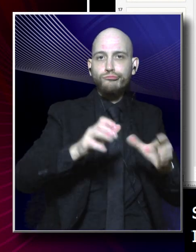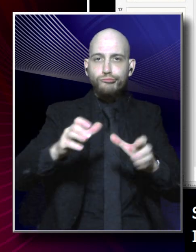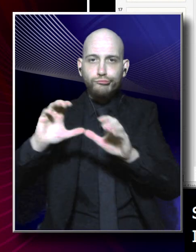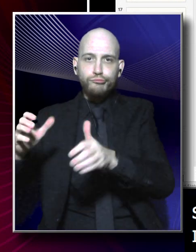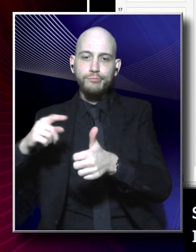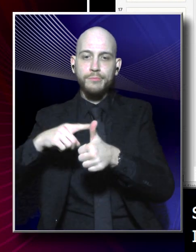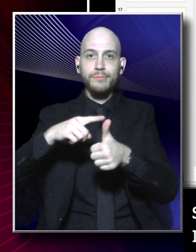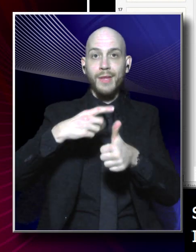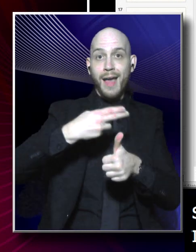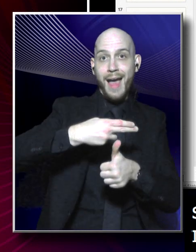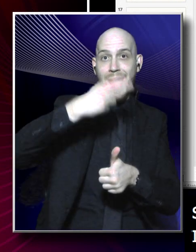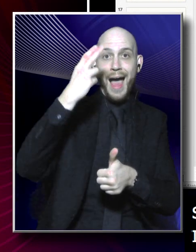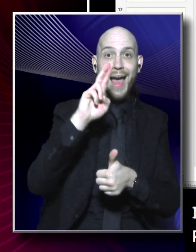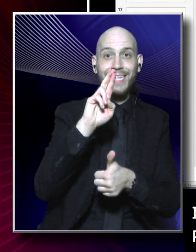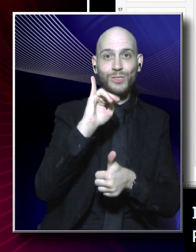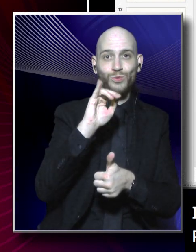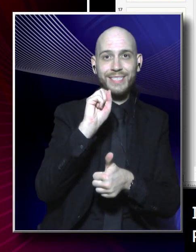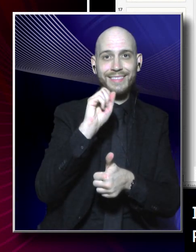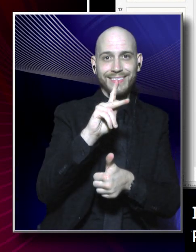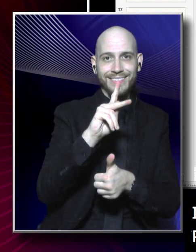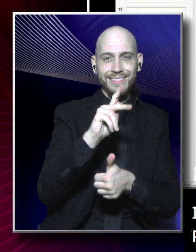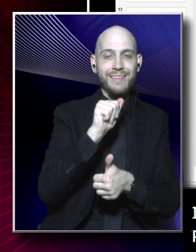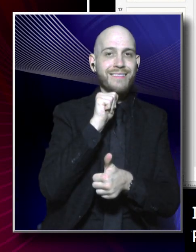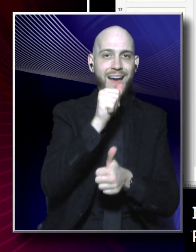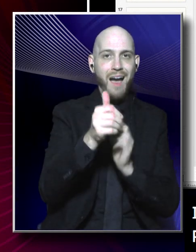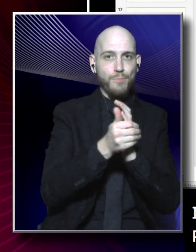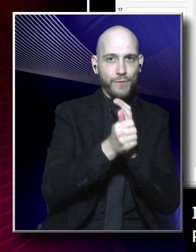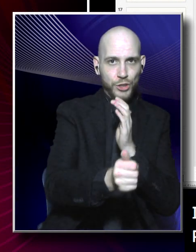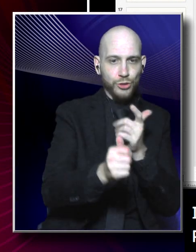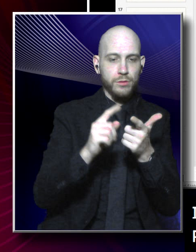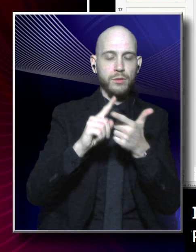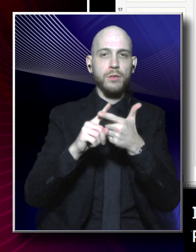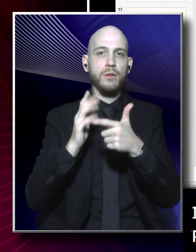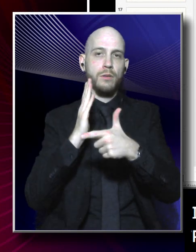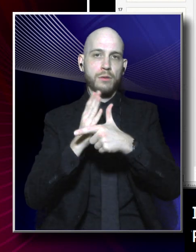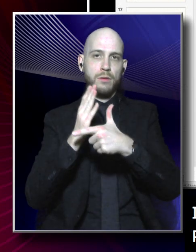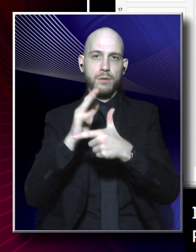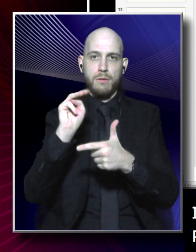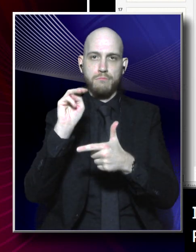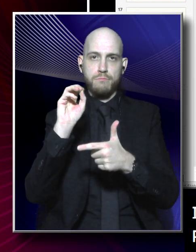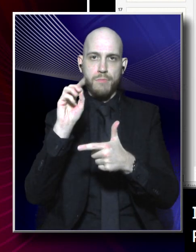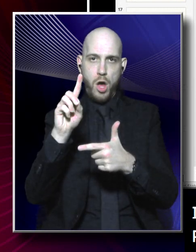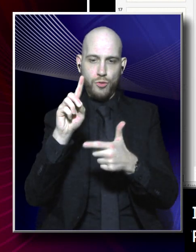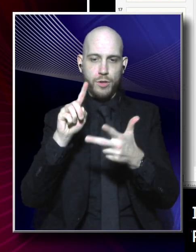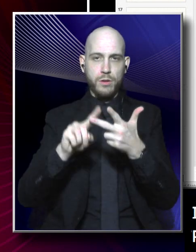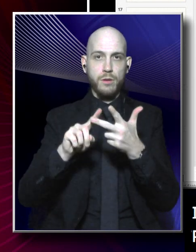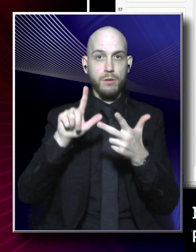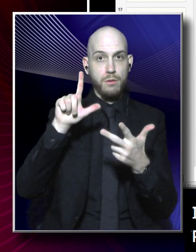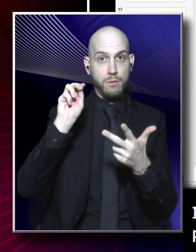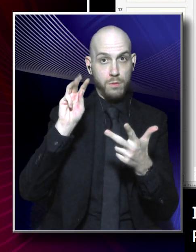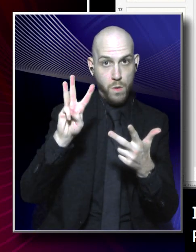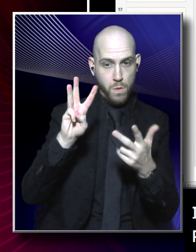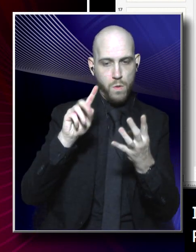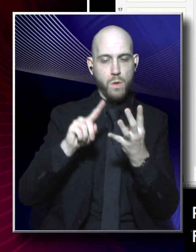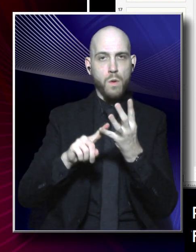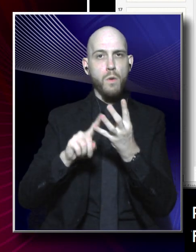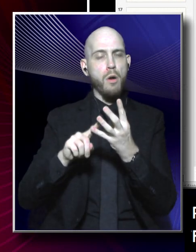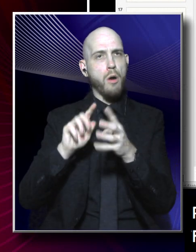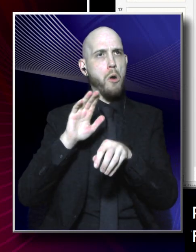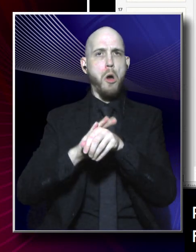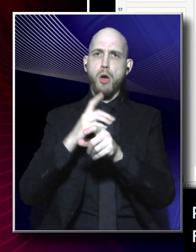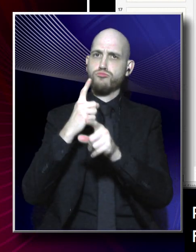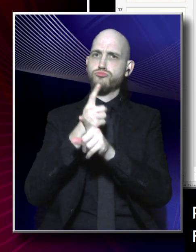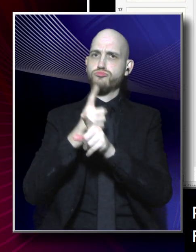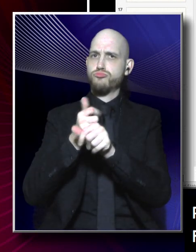proficient, moderate risk, low risk, and on course. For this class,